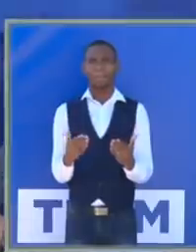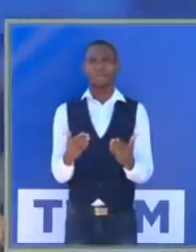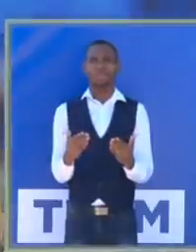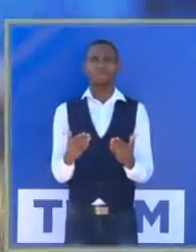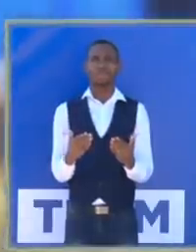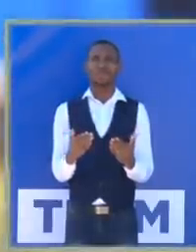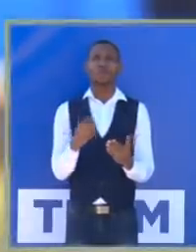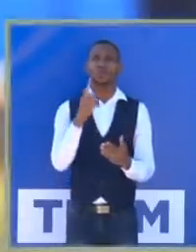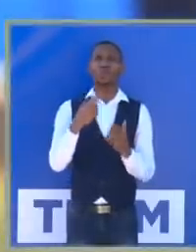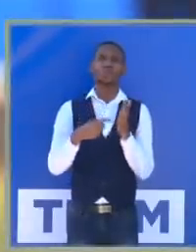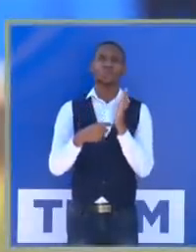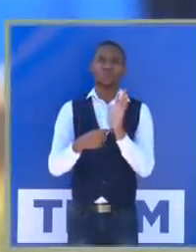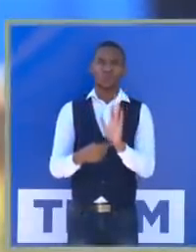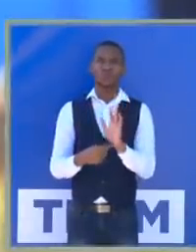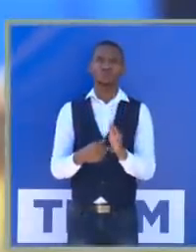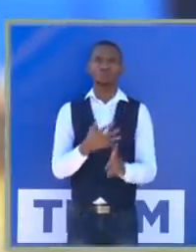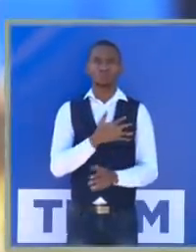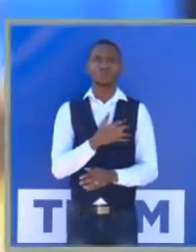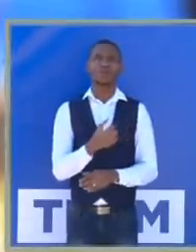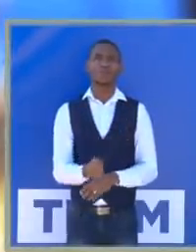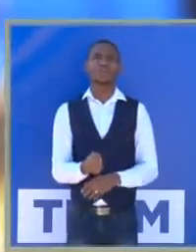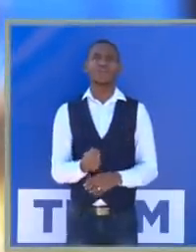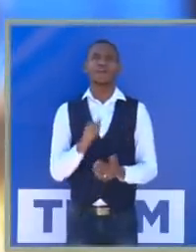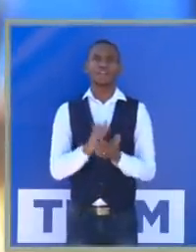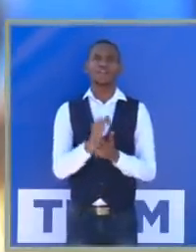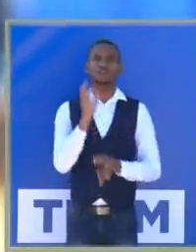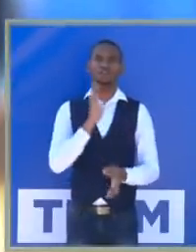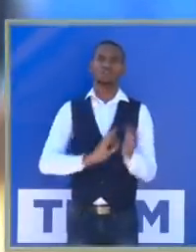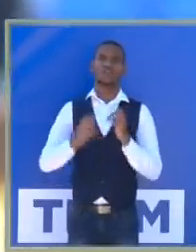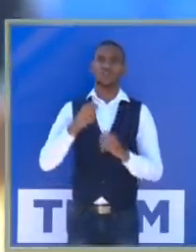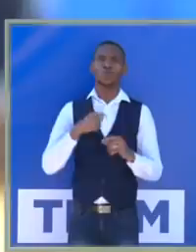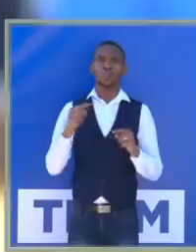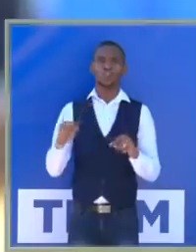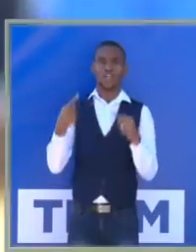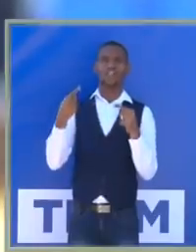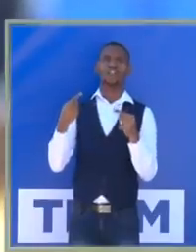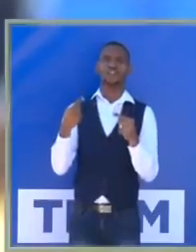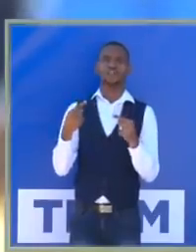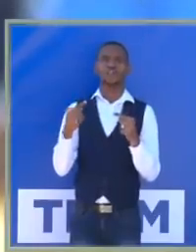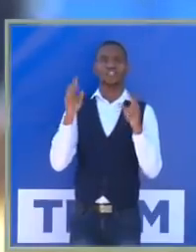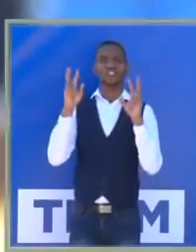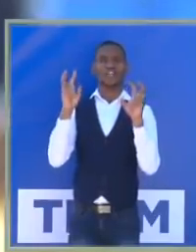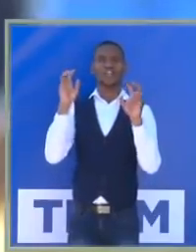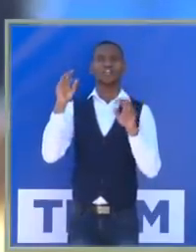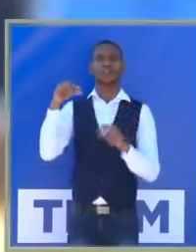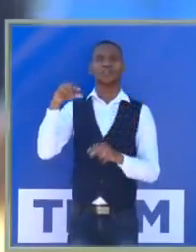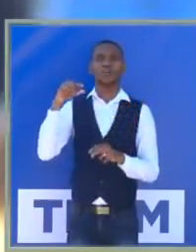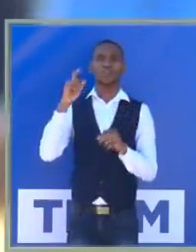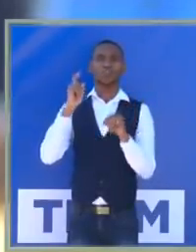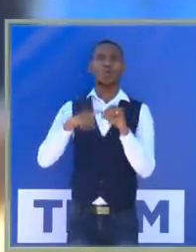you are showing the bravery that tells me you are challenging the status quo. You're